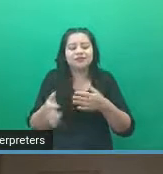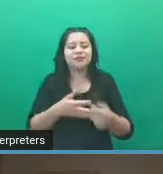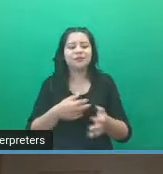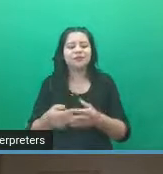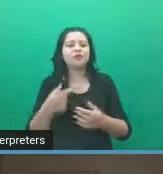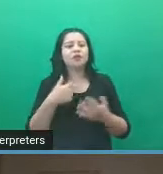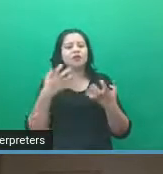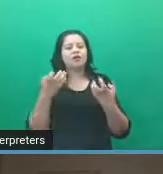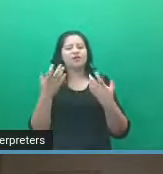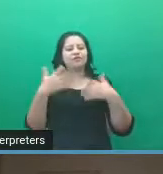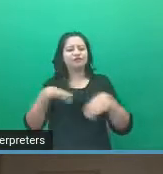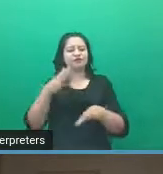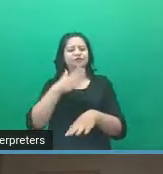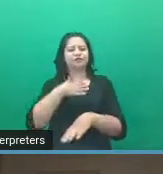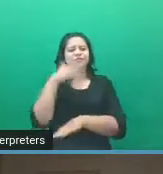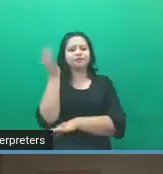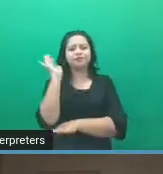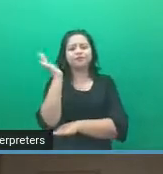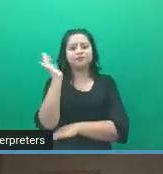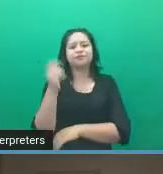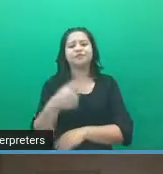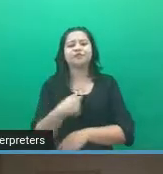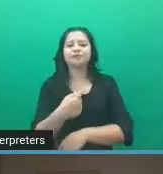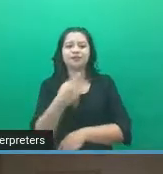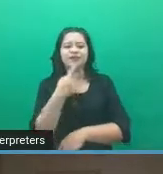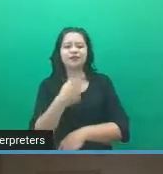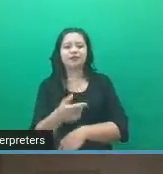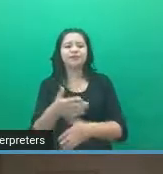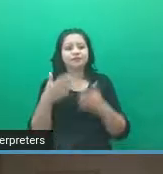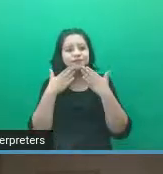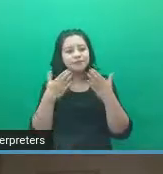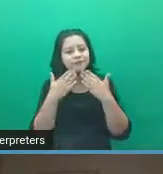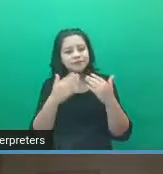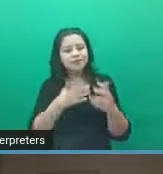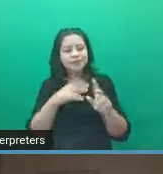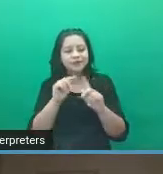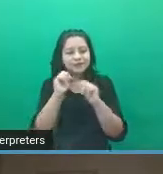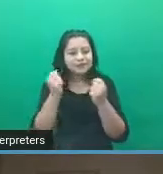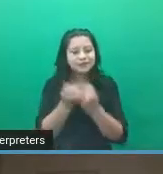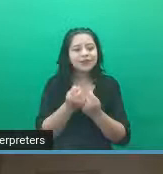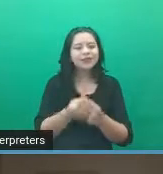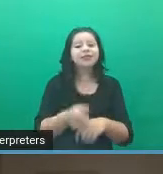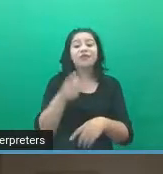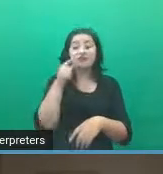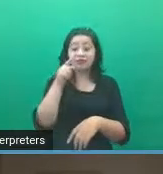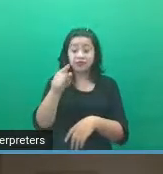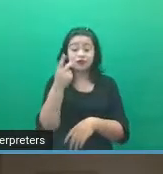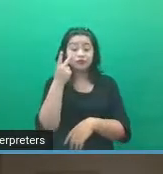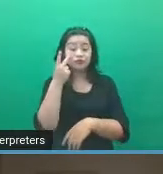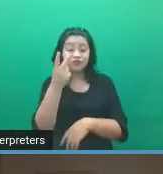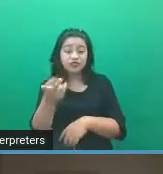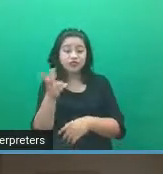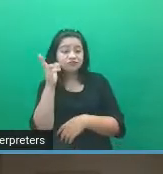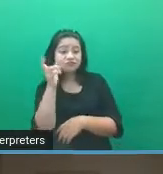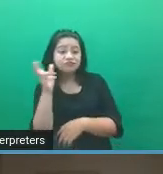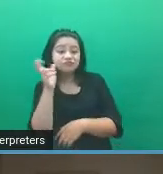end my presentations by first thanking the team at Museum Learning Hub and you for taking time to listen